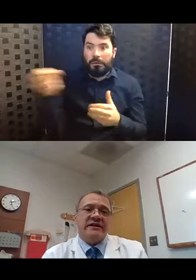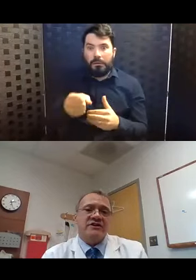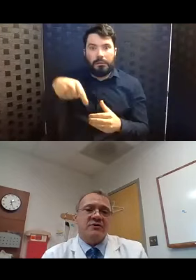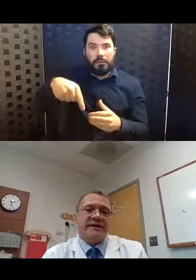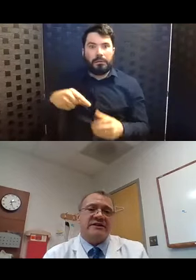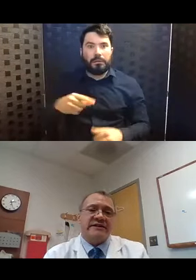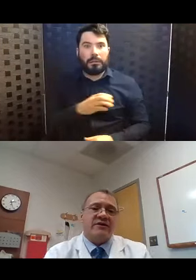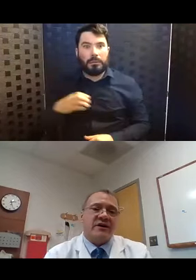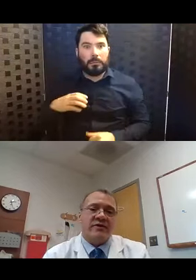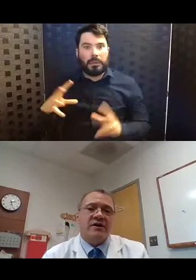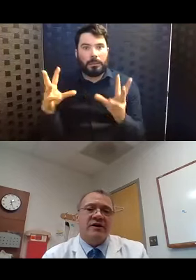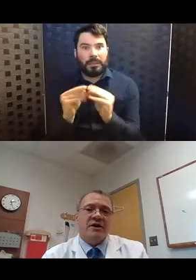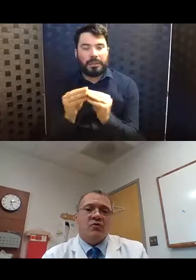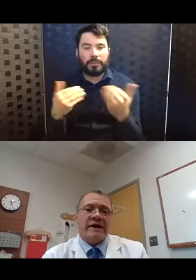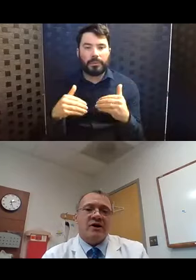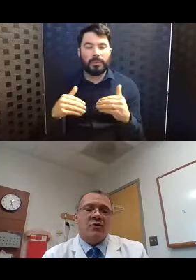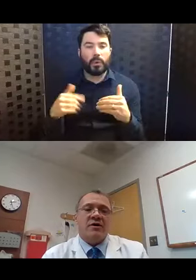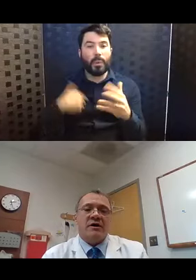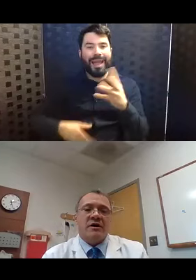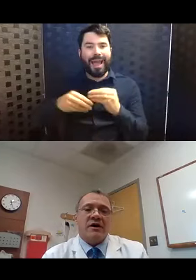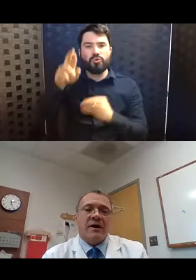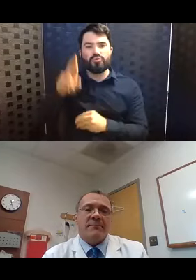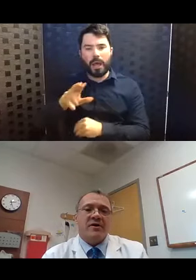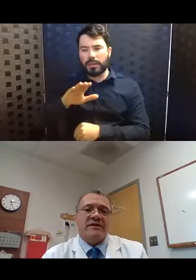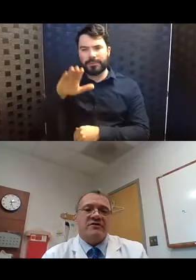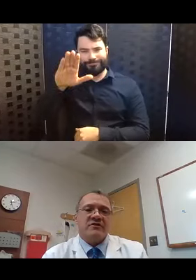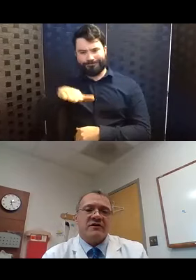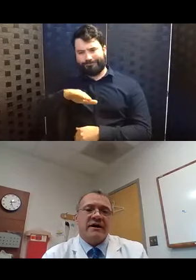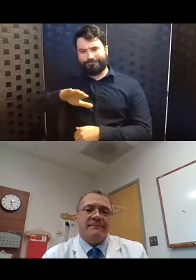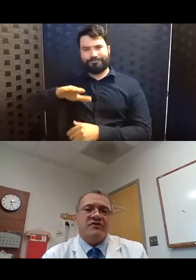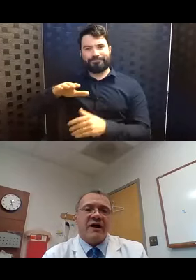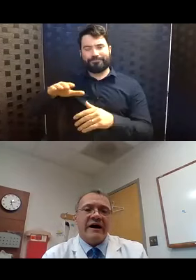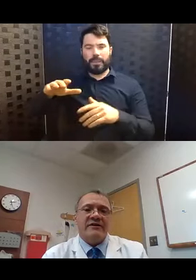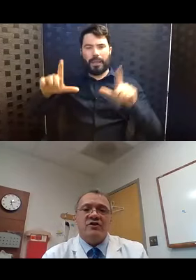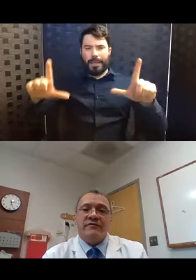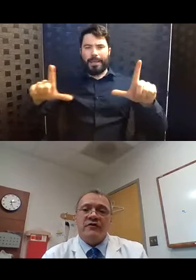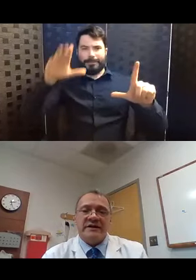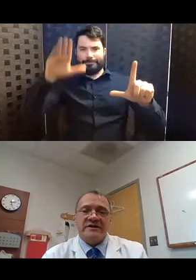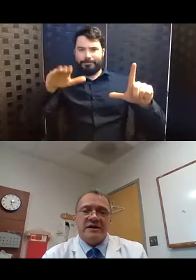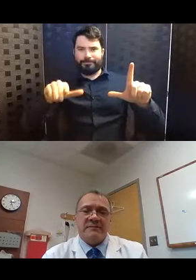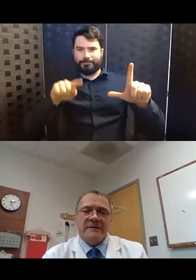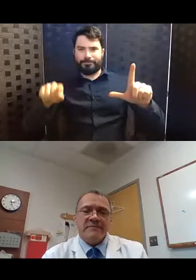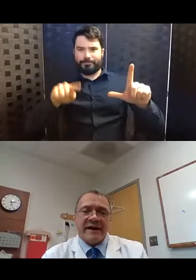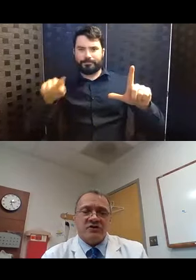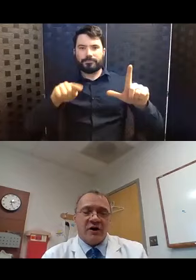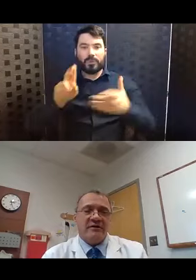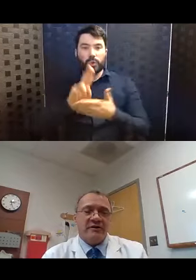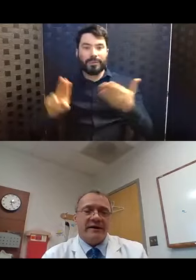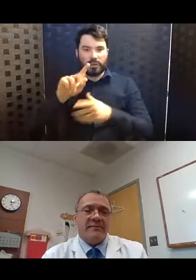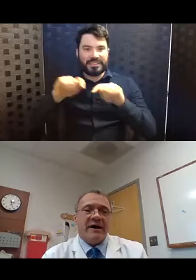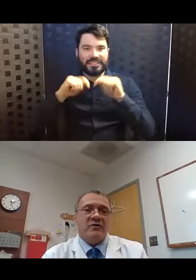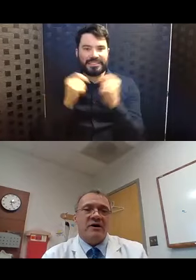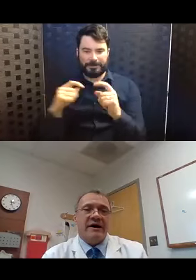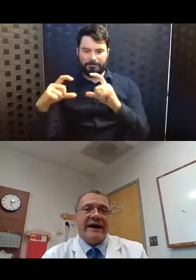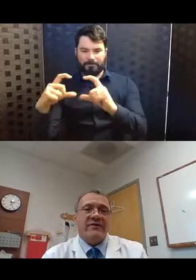to this, you might see down here on the right lower part of this slide, the university team, and I'll talk a little